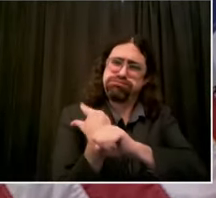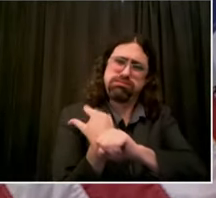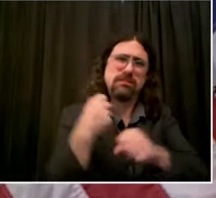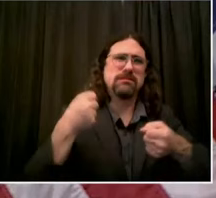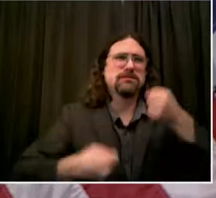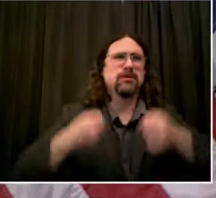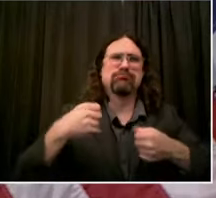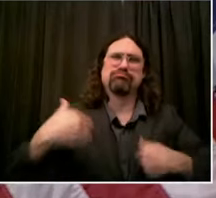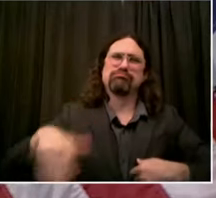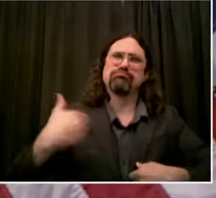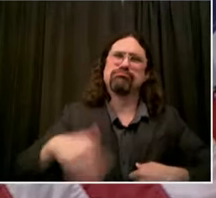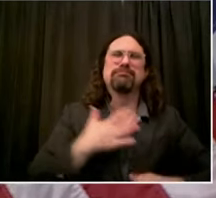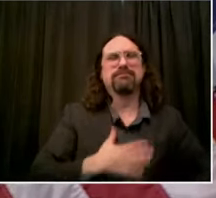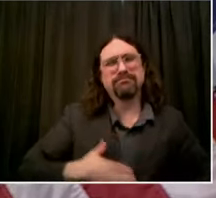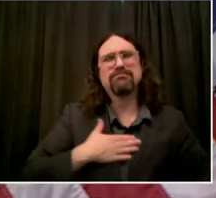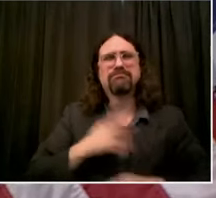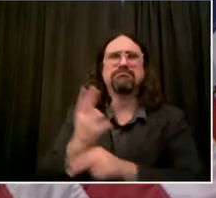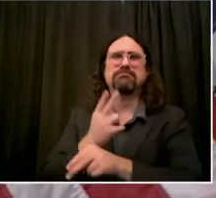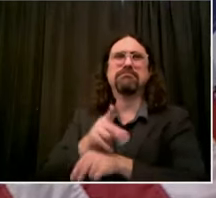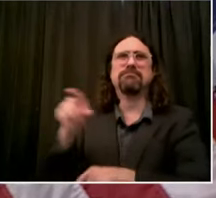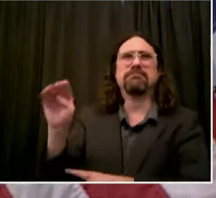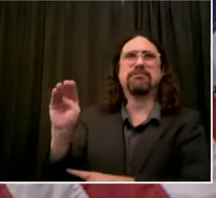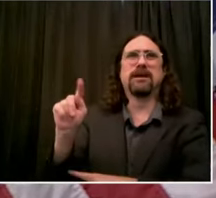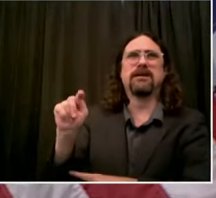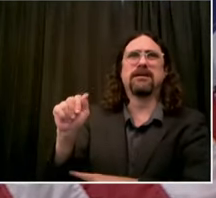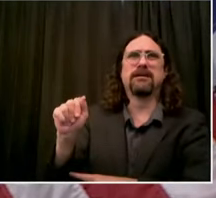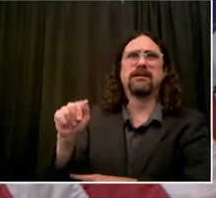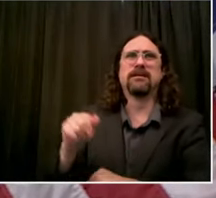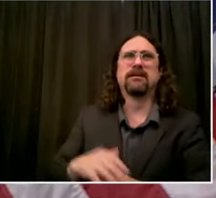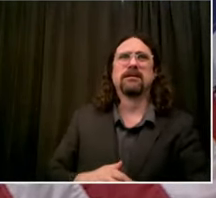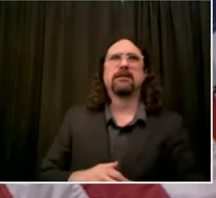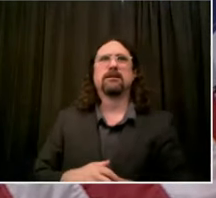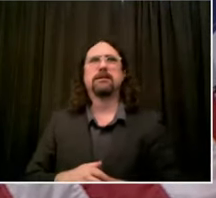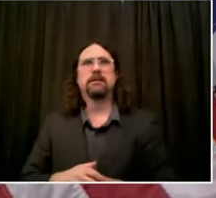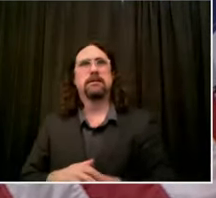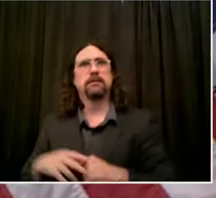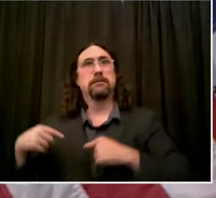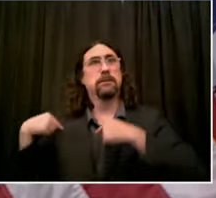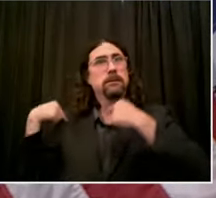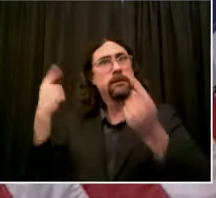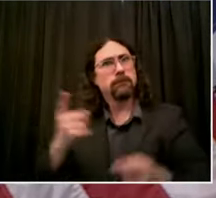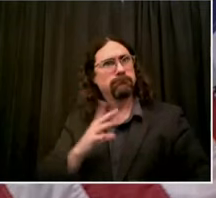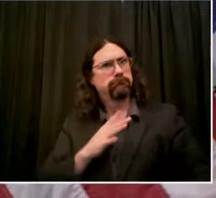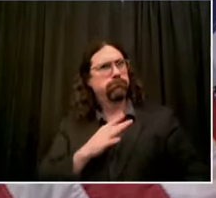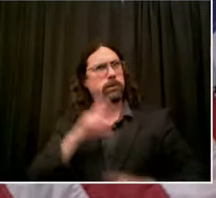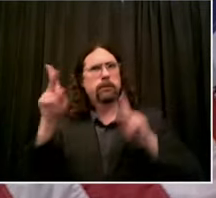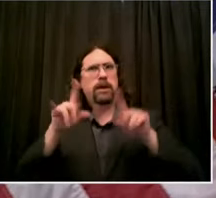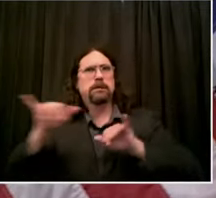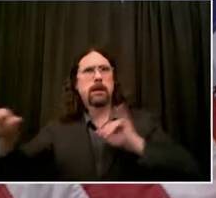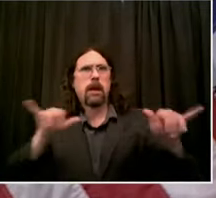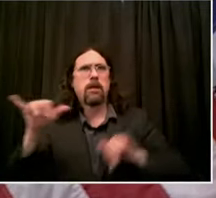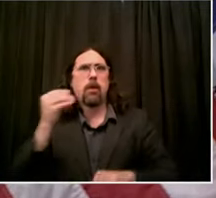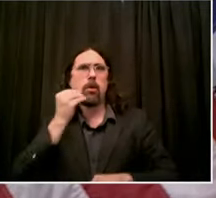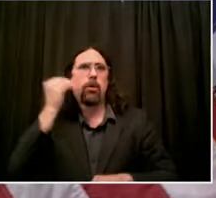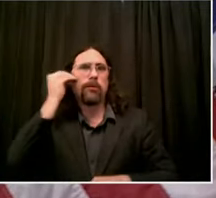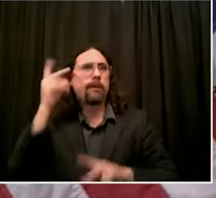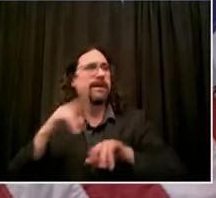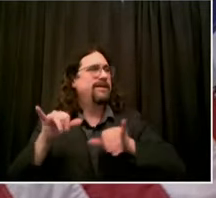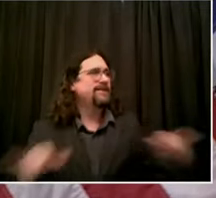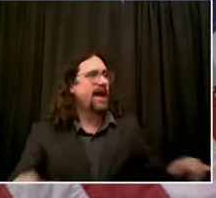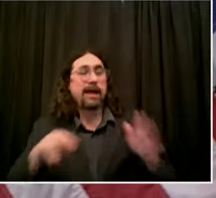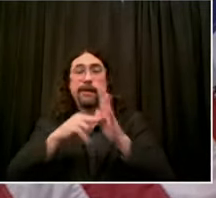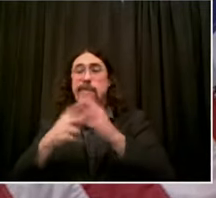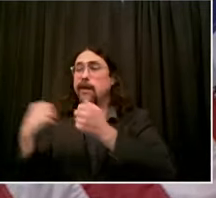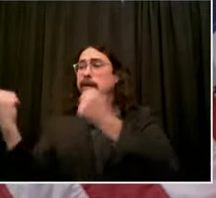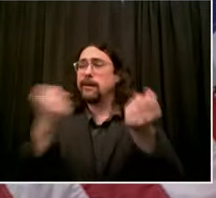crisis. But now people are going to be coming back and they need to know they're going to be safe. So we've had conversations